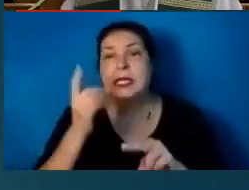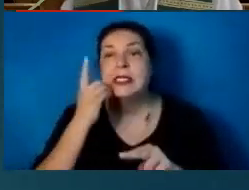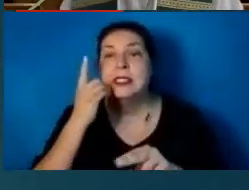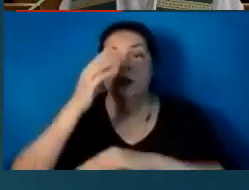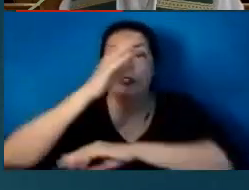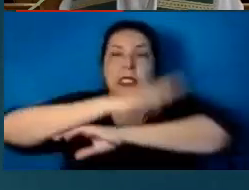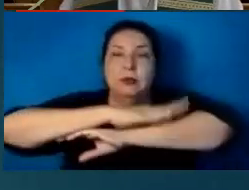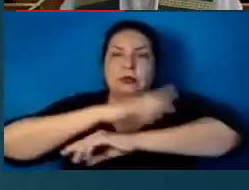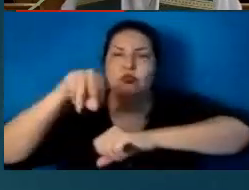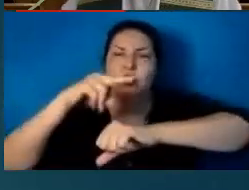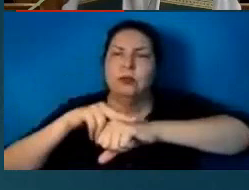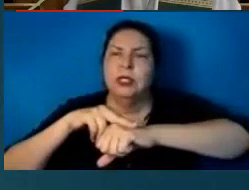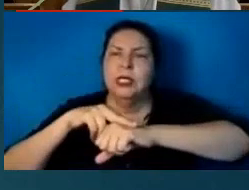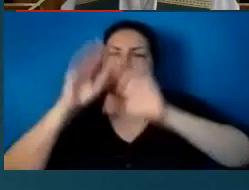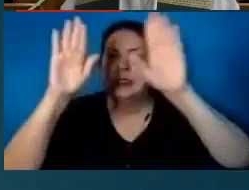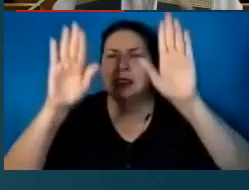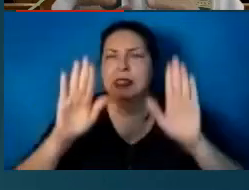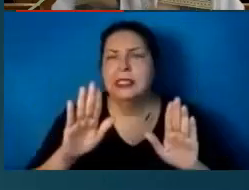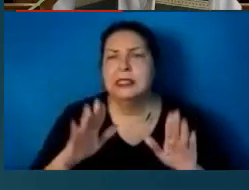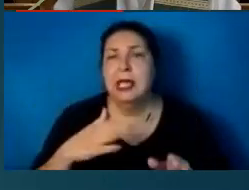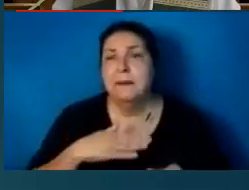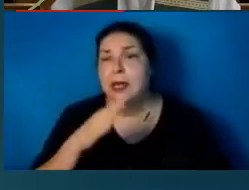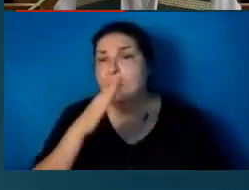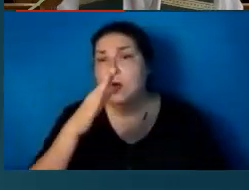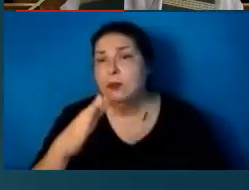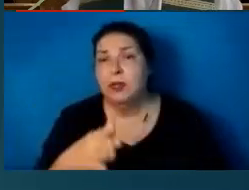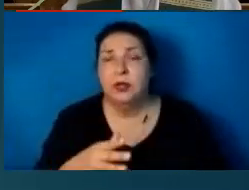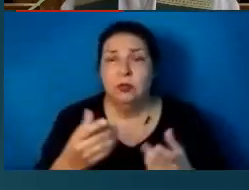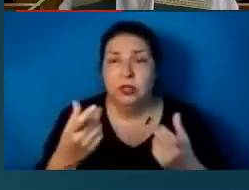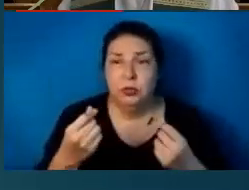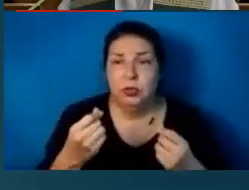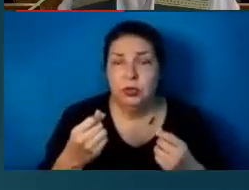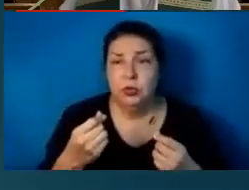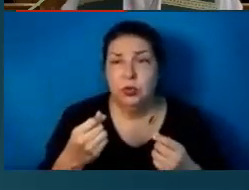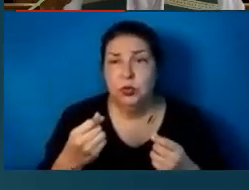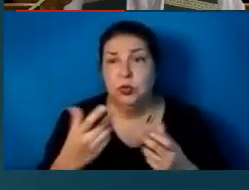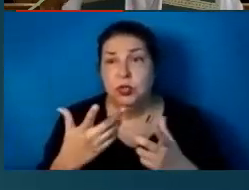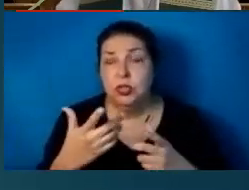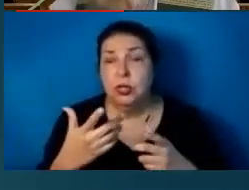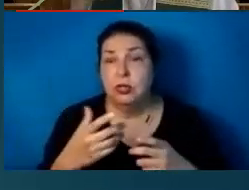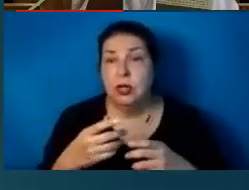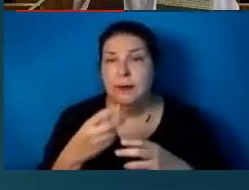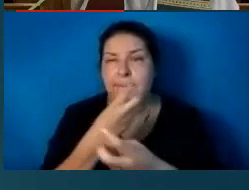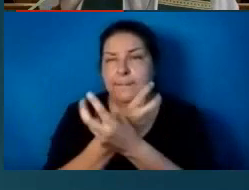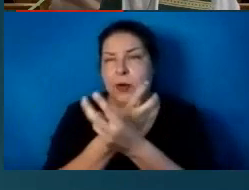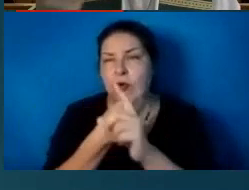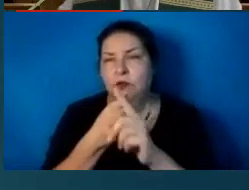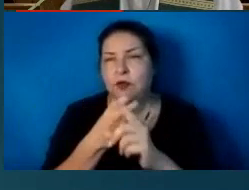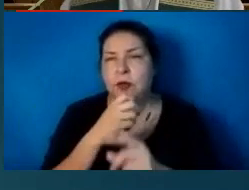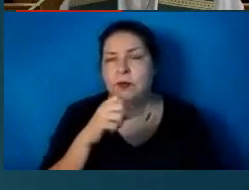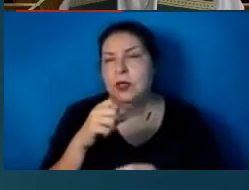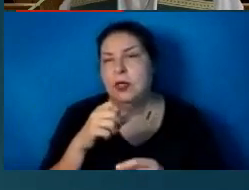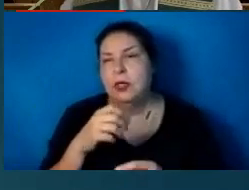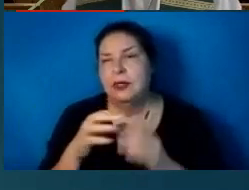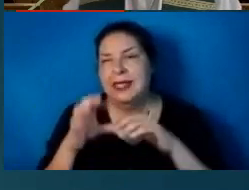usually on Sundays, and my grandmother would grab the round bone from the steak, and she would begin sucking the